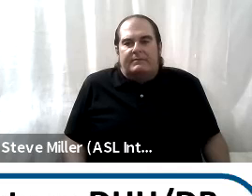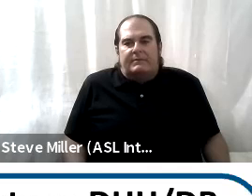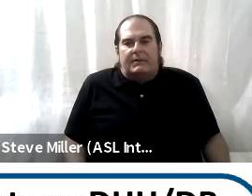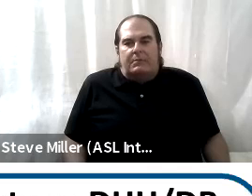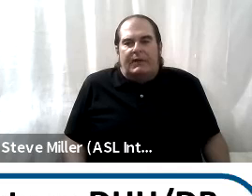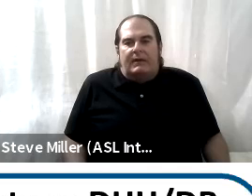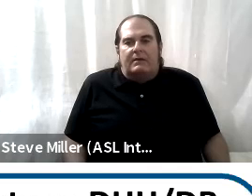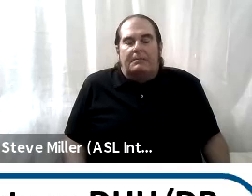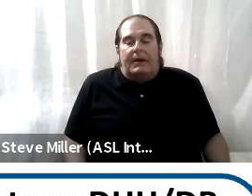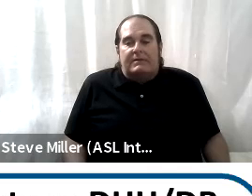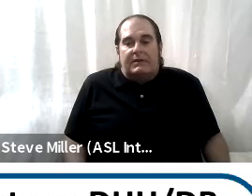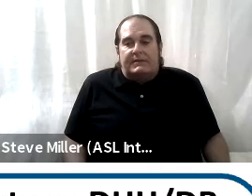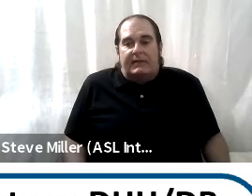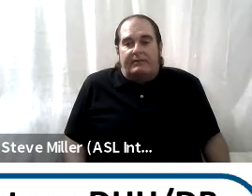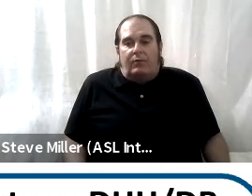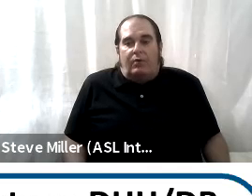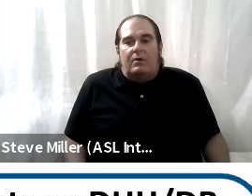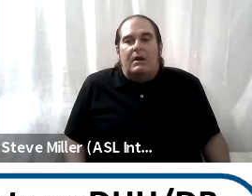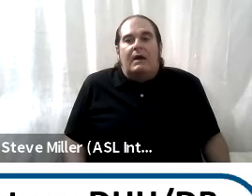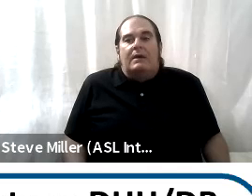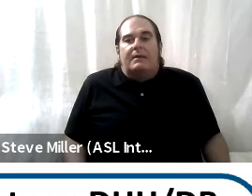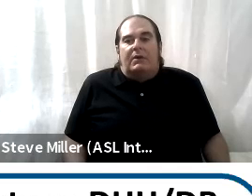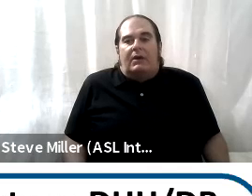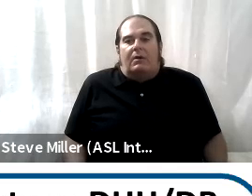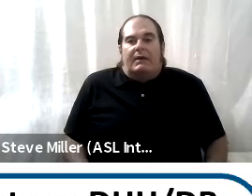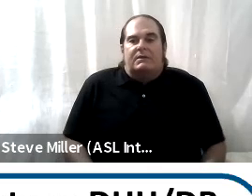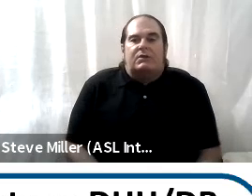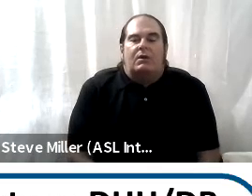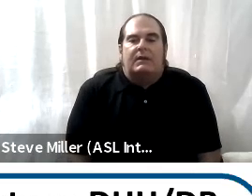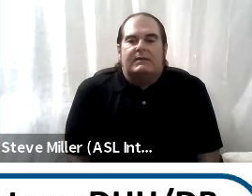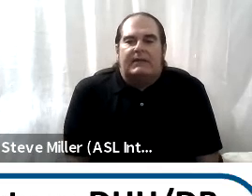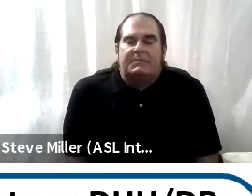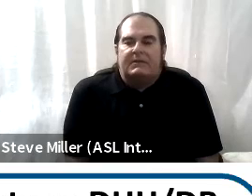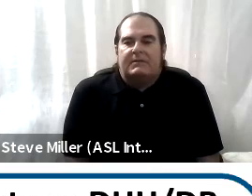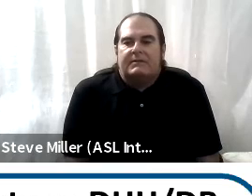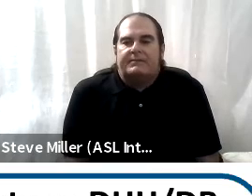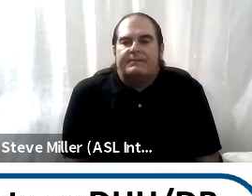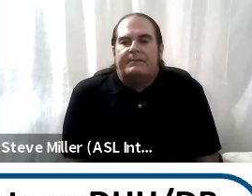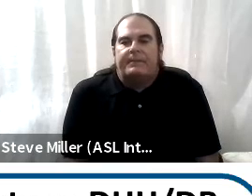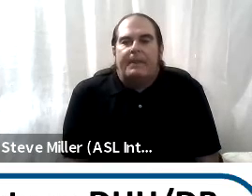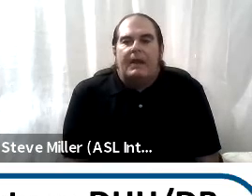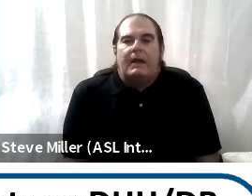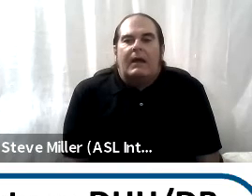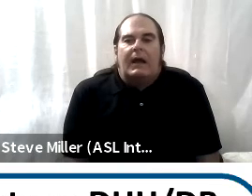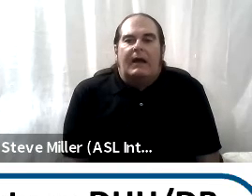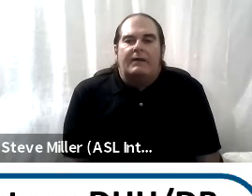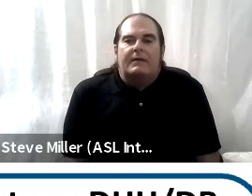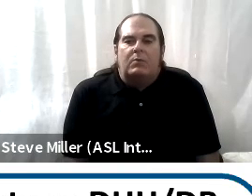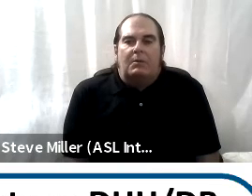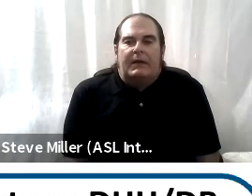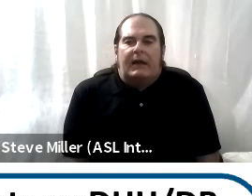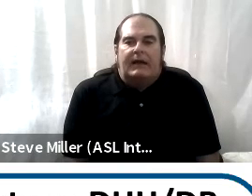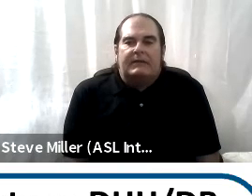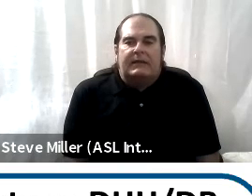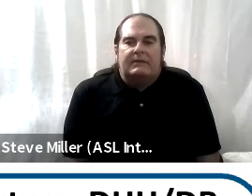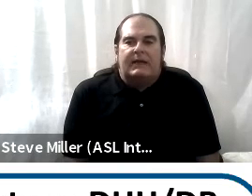assessments that we get the parents' consent for, then we can go ahead and start the assessments. And